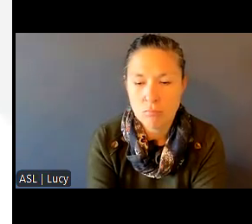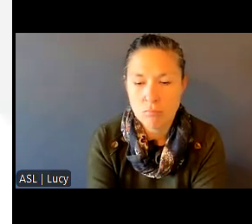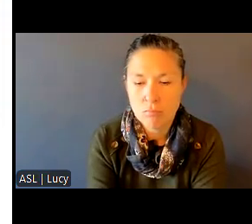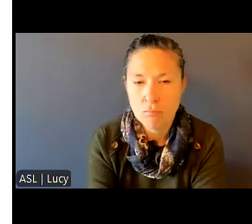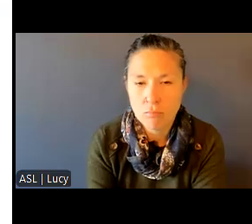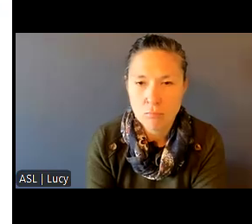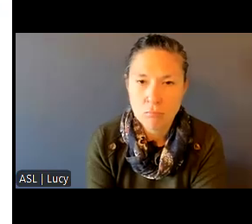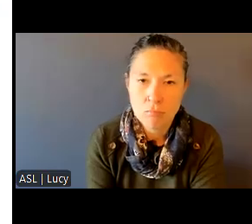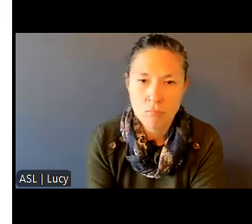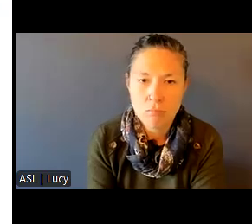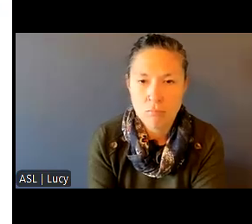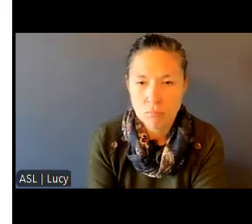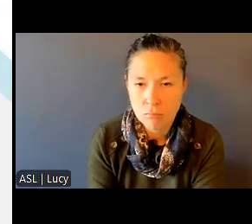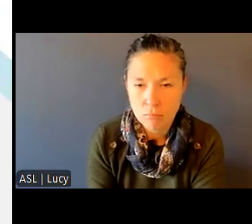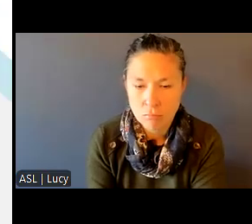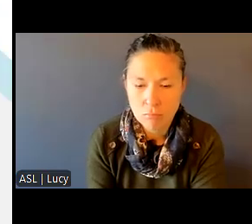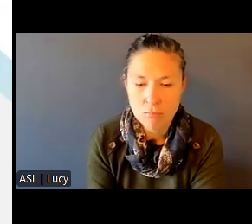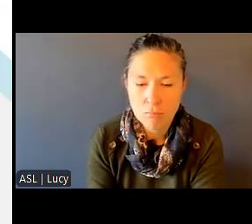Okay.